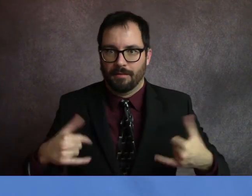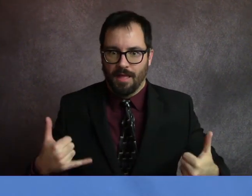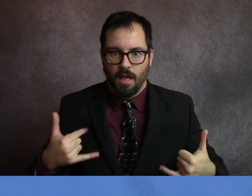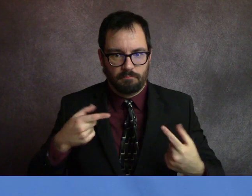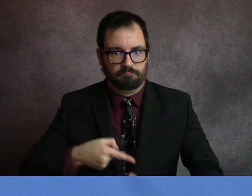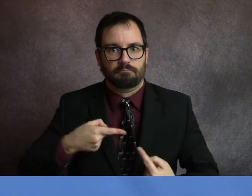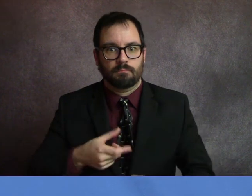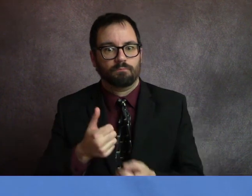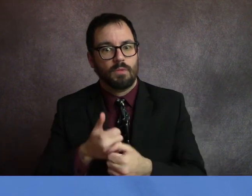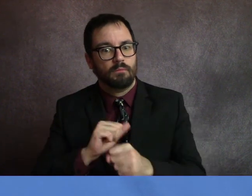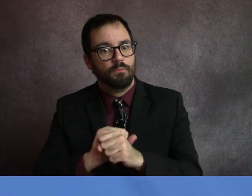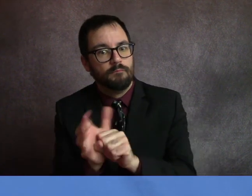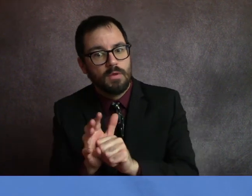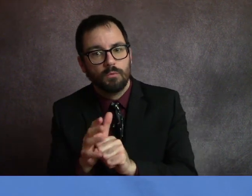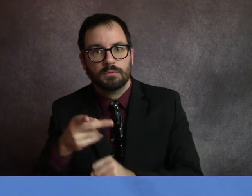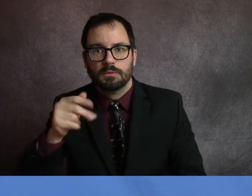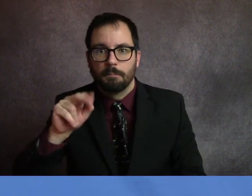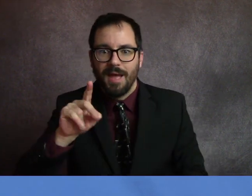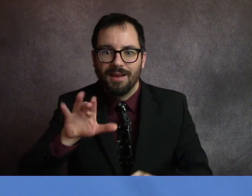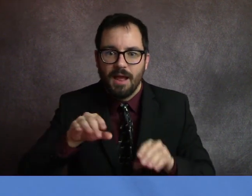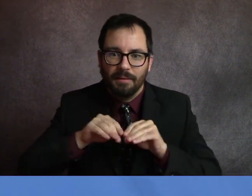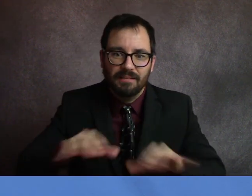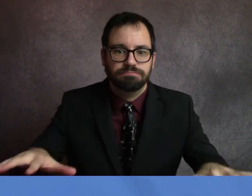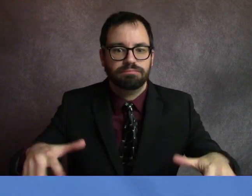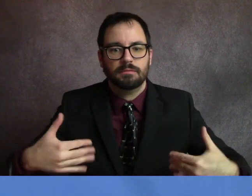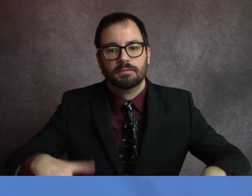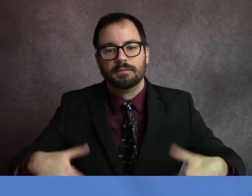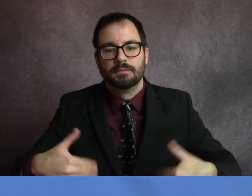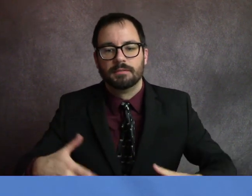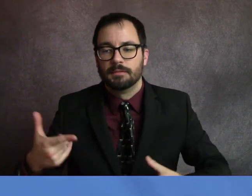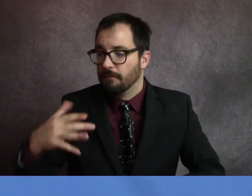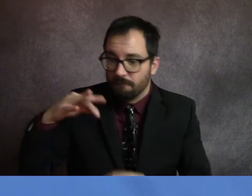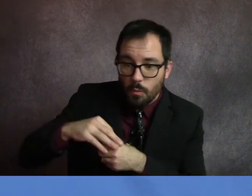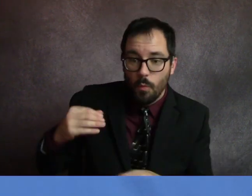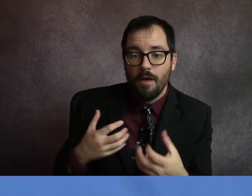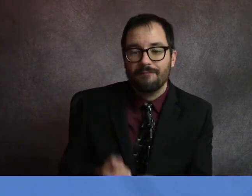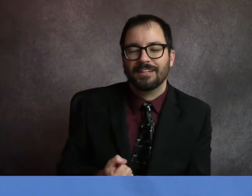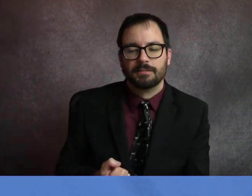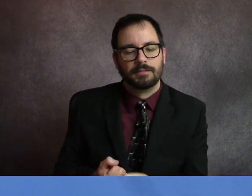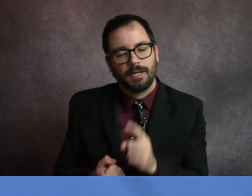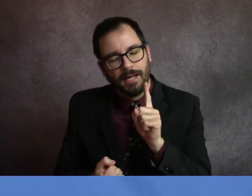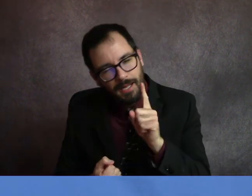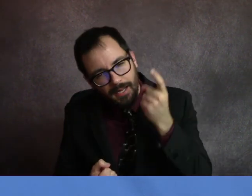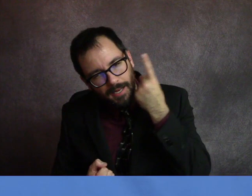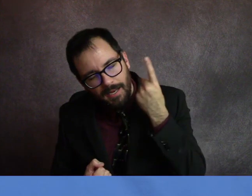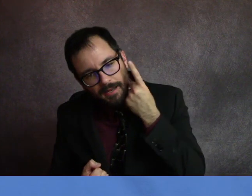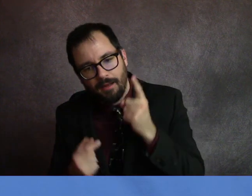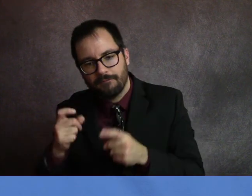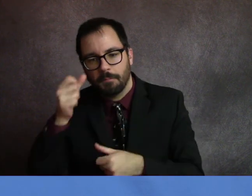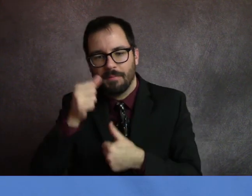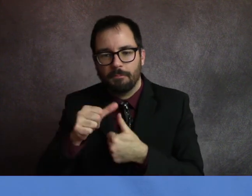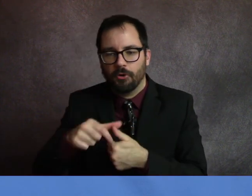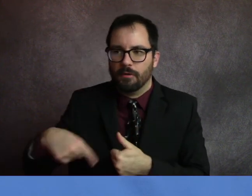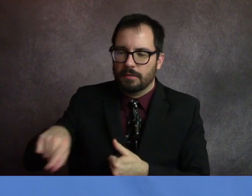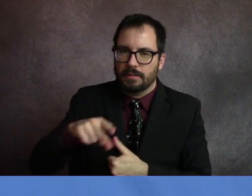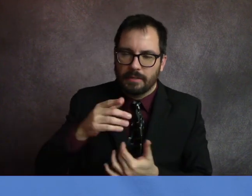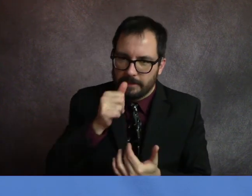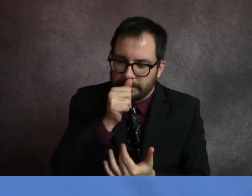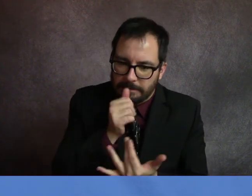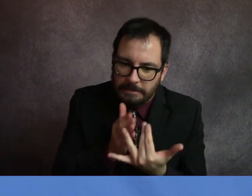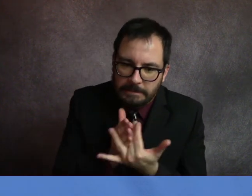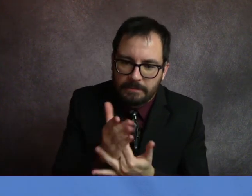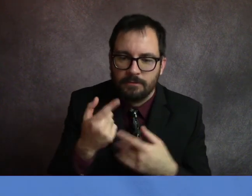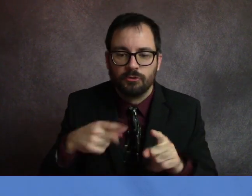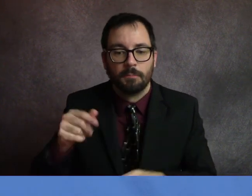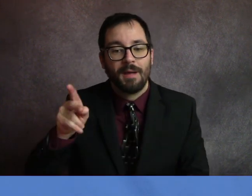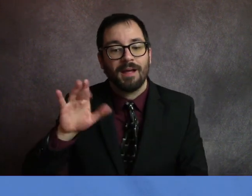about that vote of no confidence, those people that vote no confidence, you have to realize and understand that we're all living through a pandemic, and taking